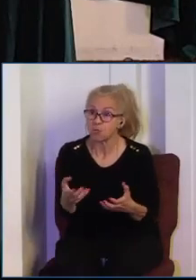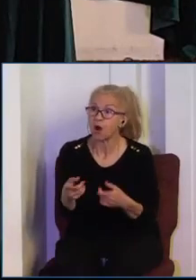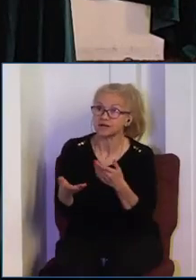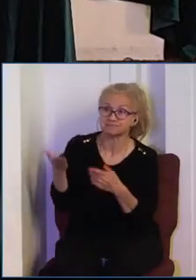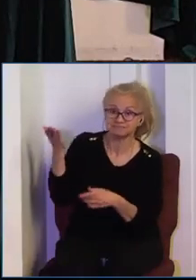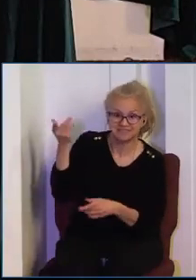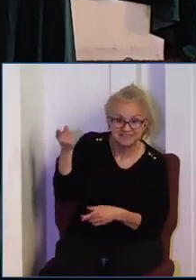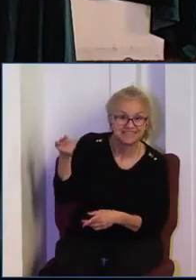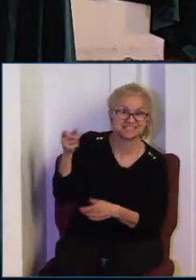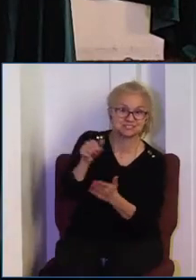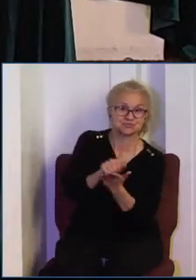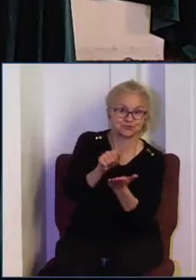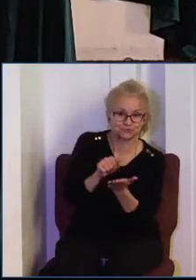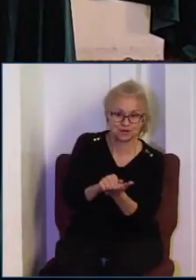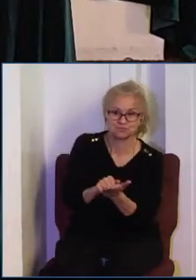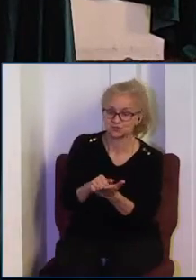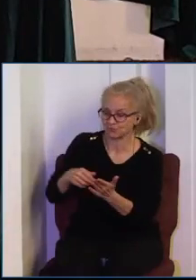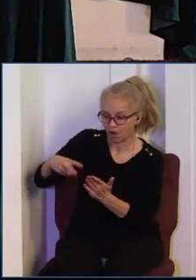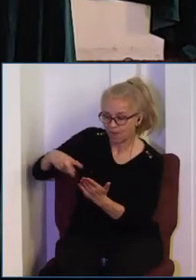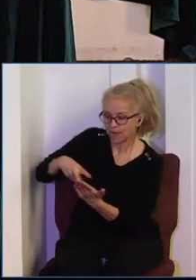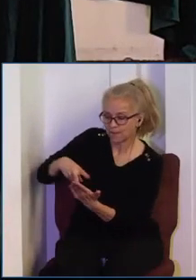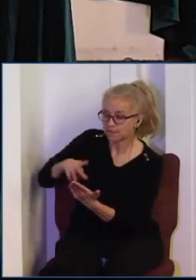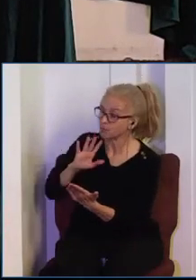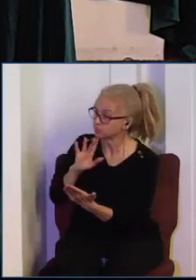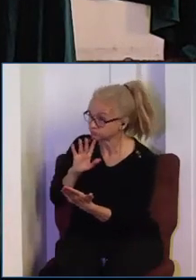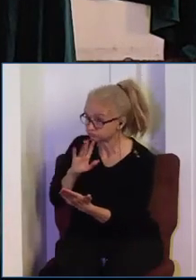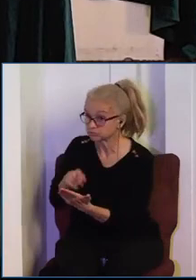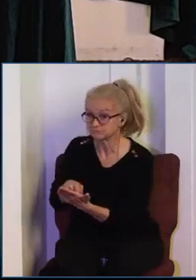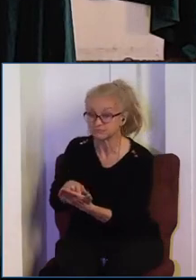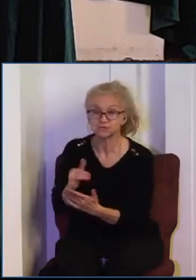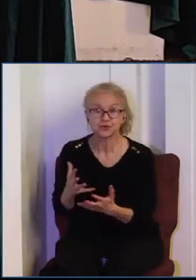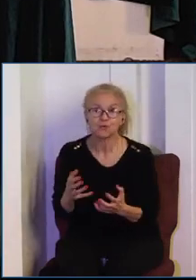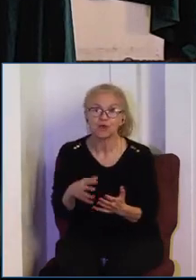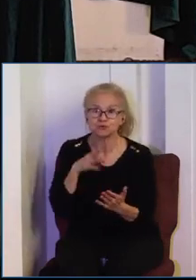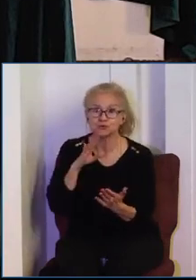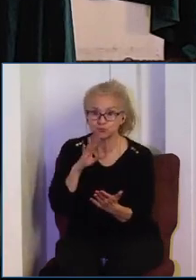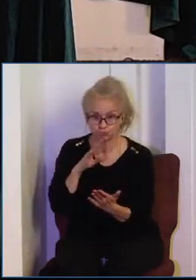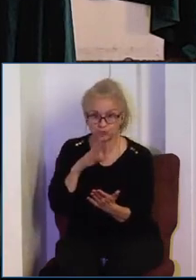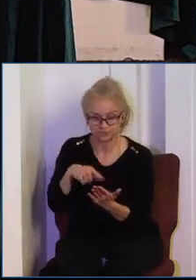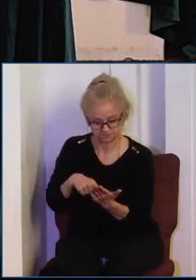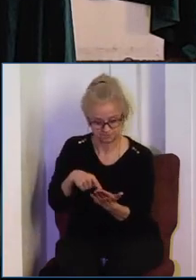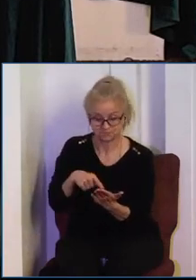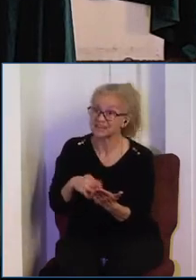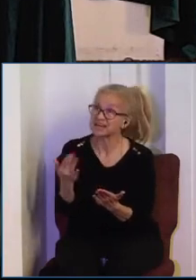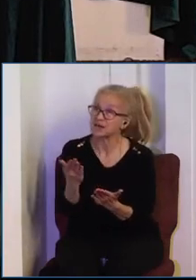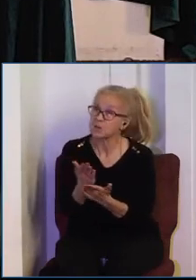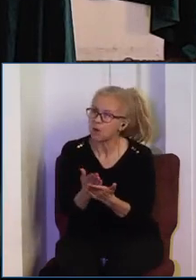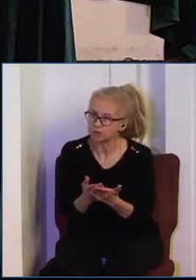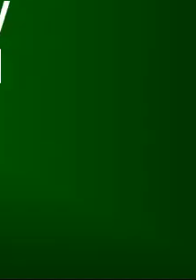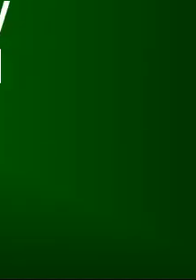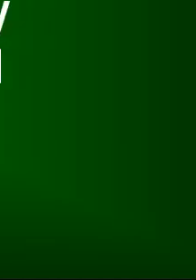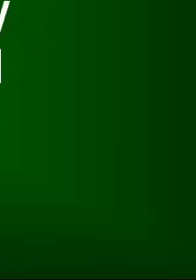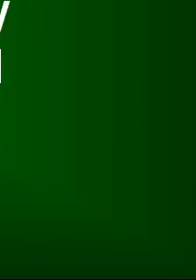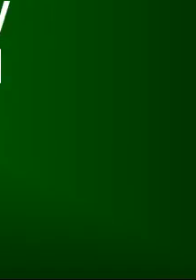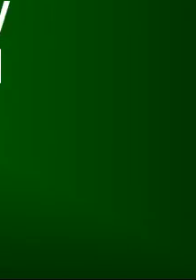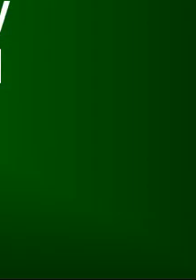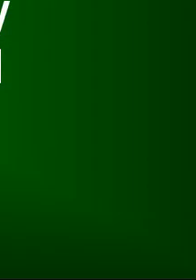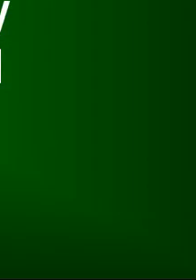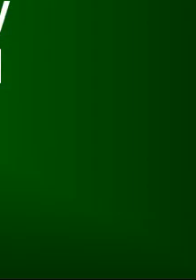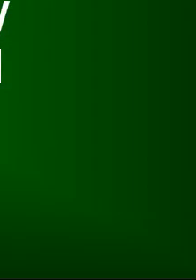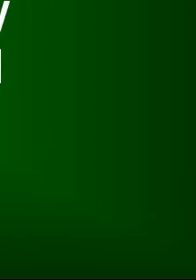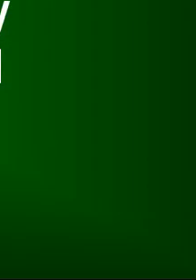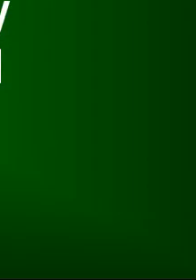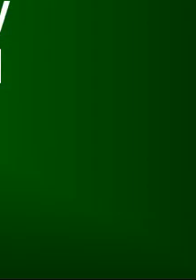this scripture read. And so I want to read this little bit of it to you today.